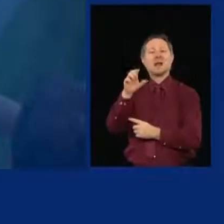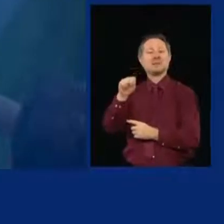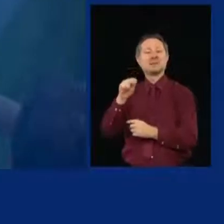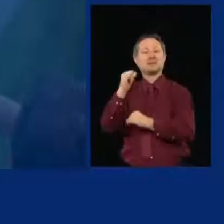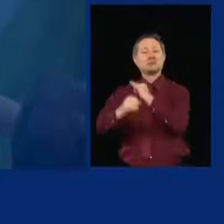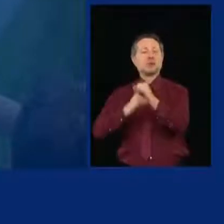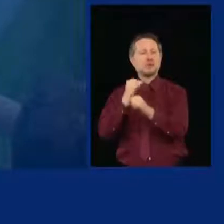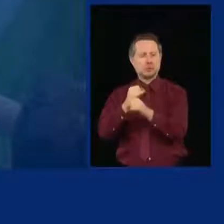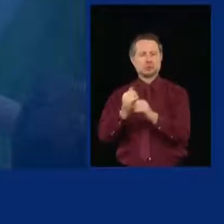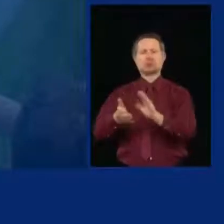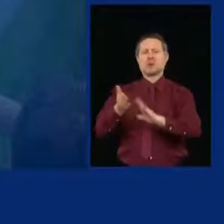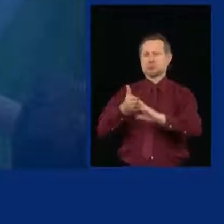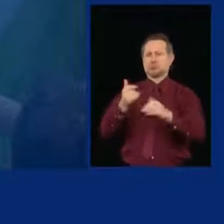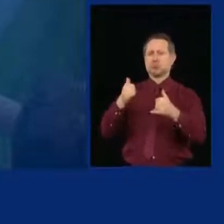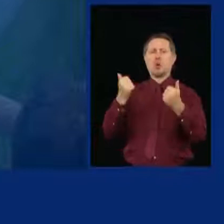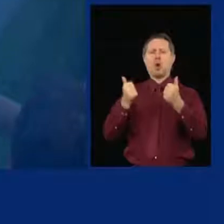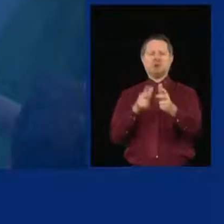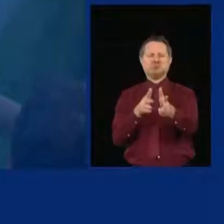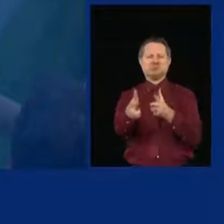operate,